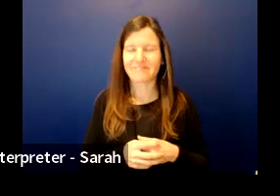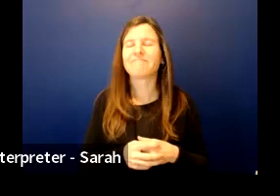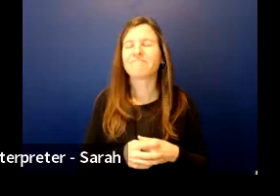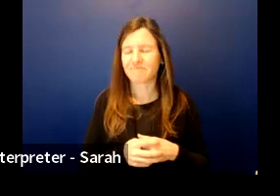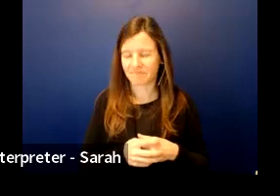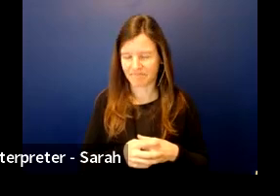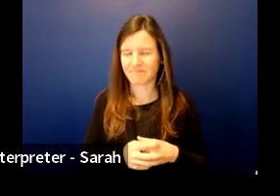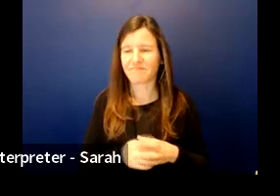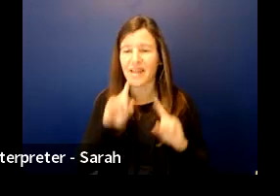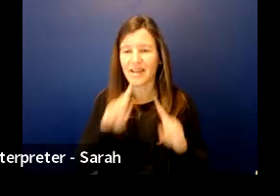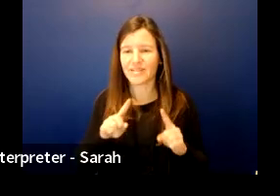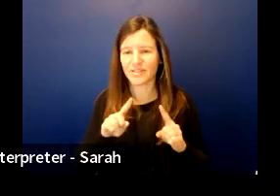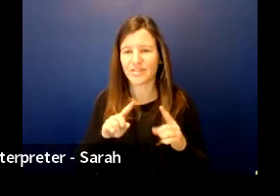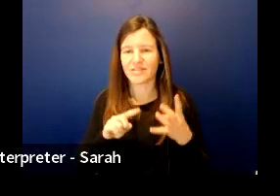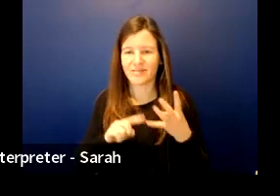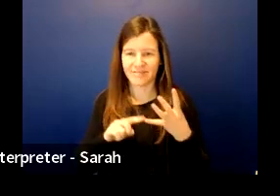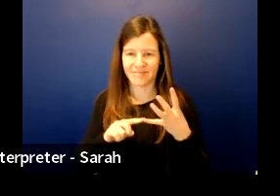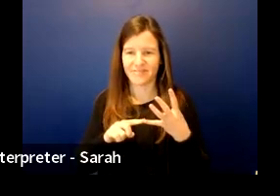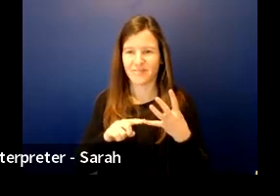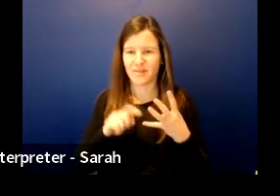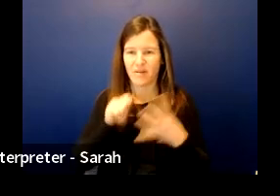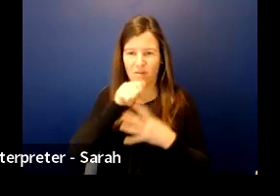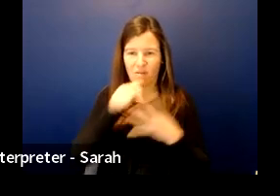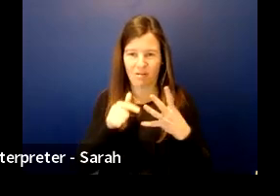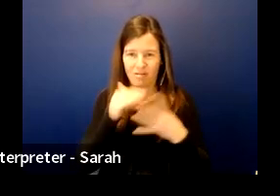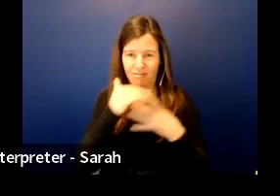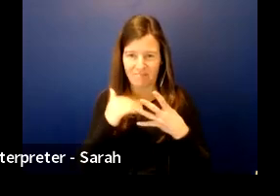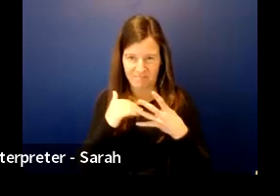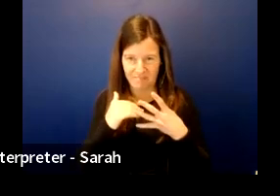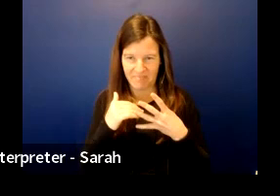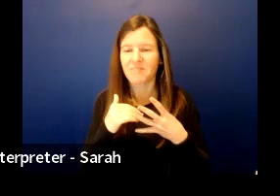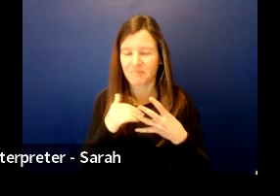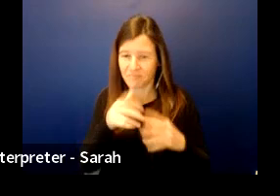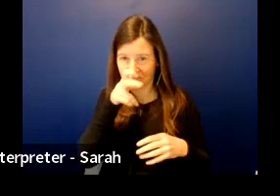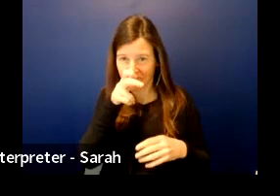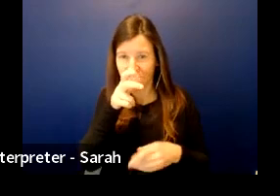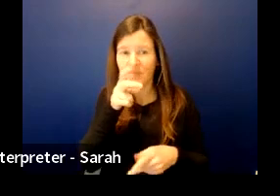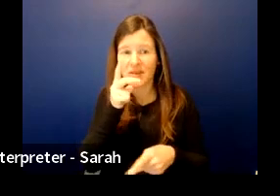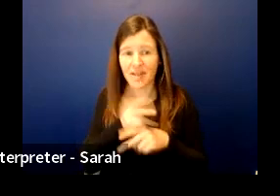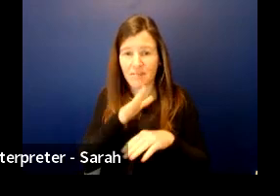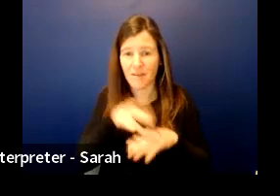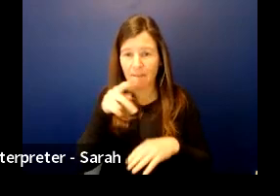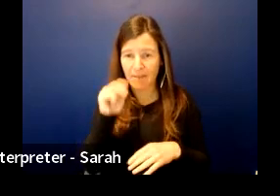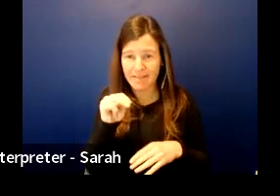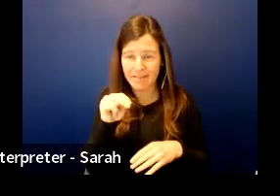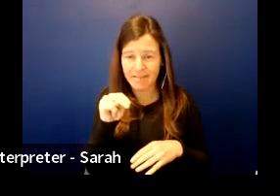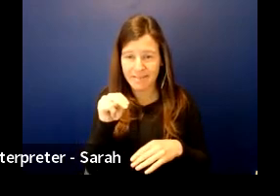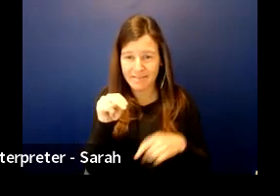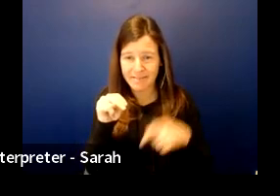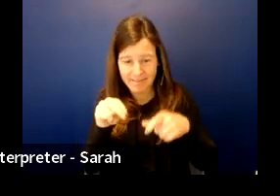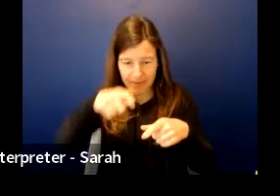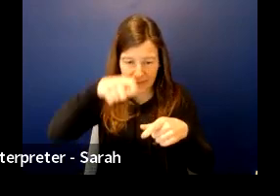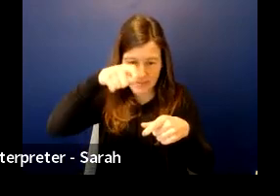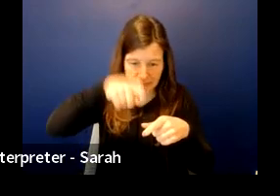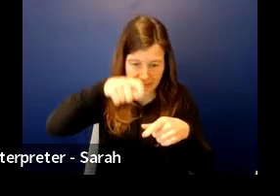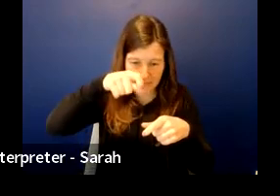The answer is all of the above. So insects are kept on little pins. Pins get poked through them. Sometimes